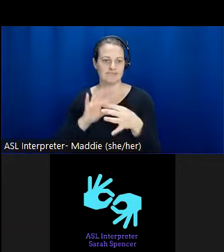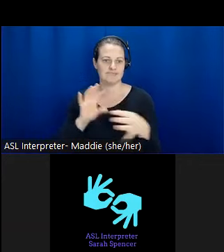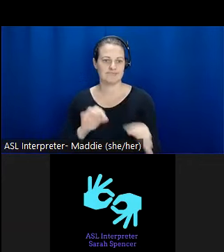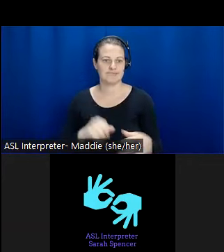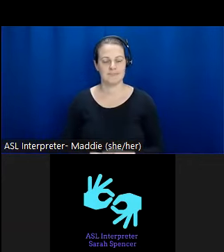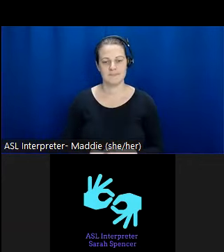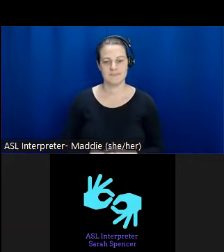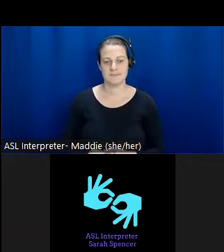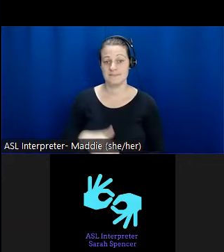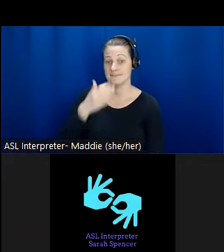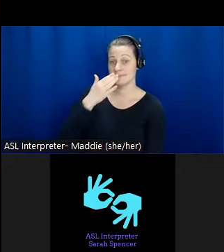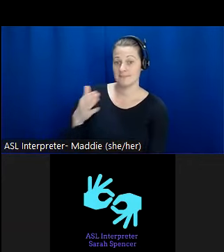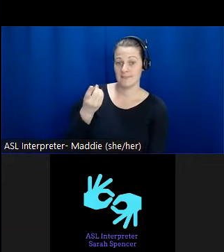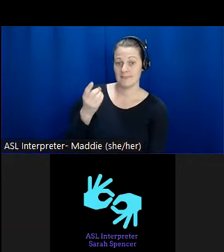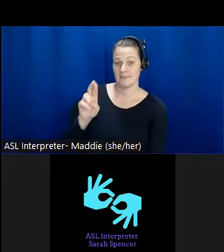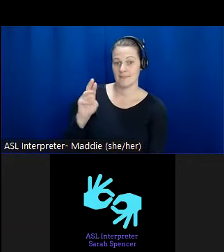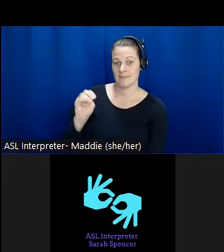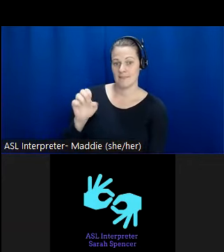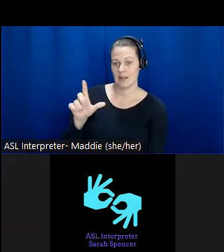Thank you, Dr. Meloottu. So